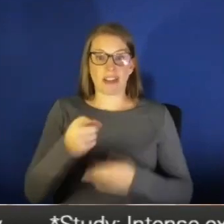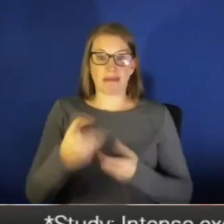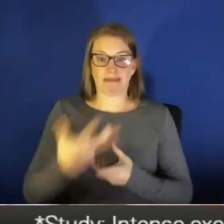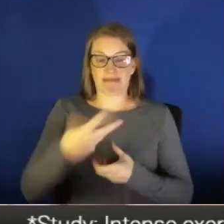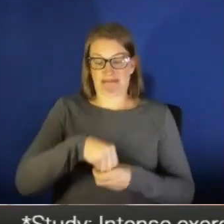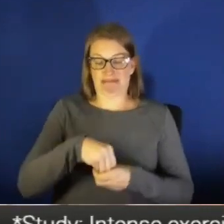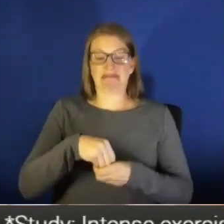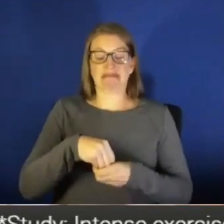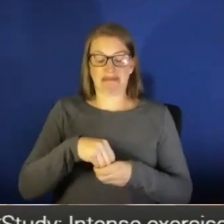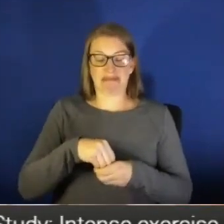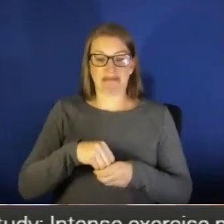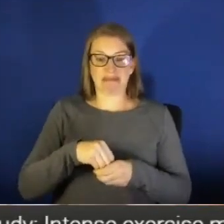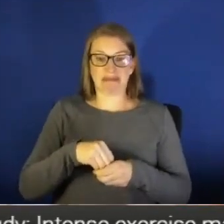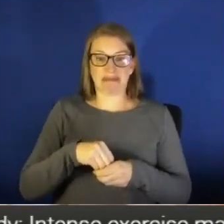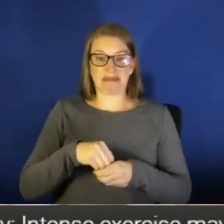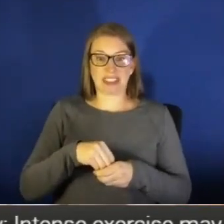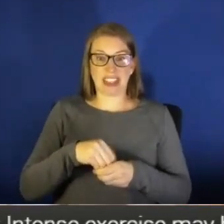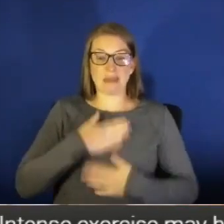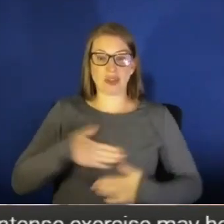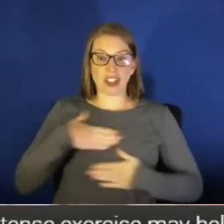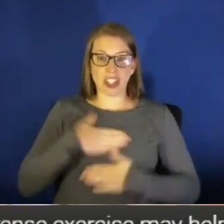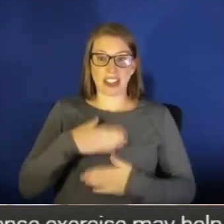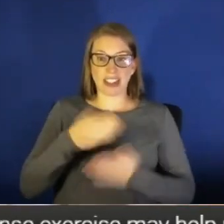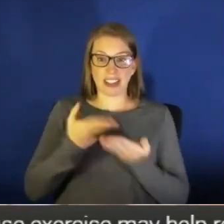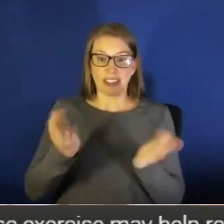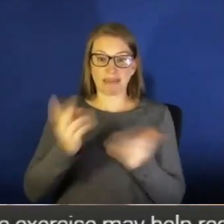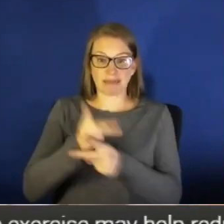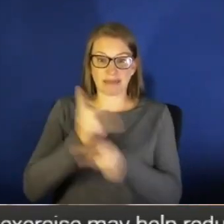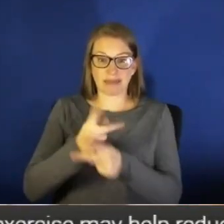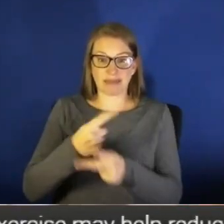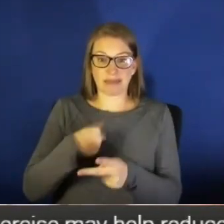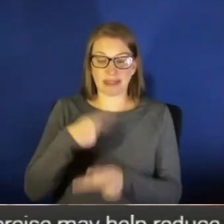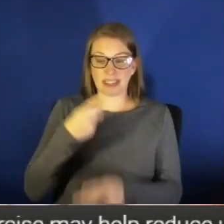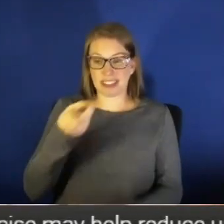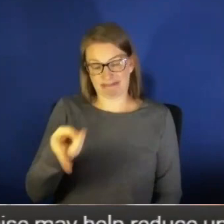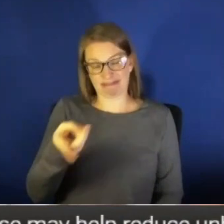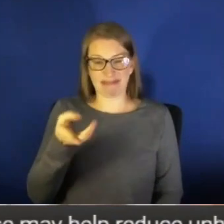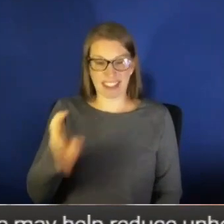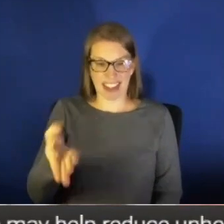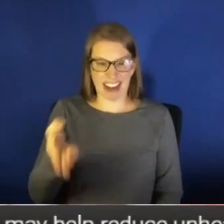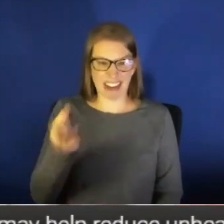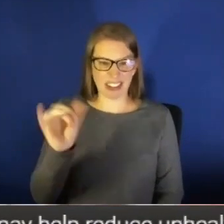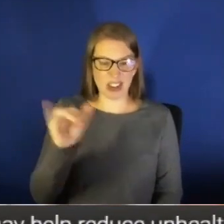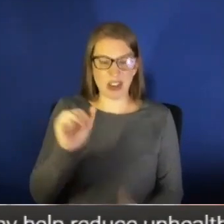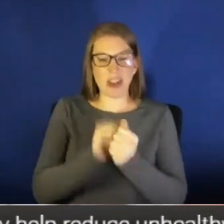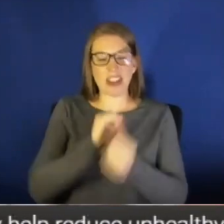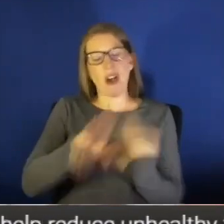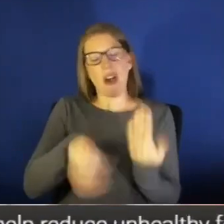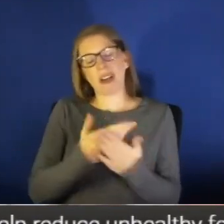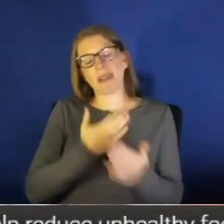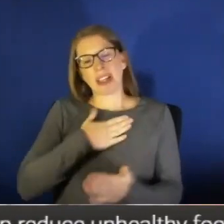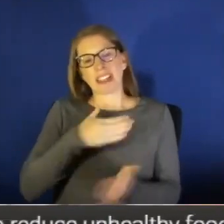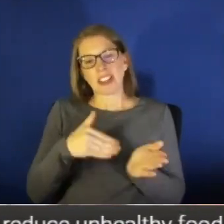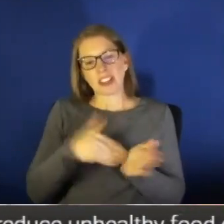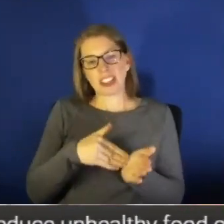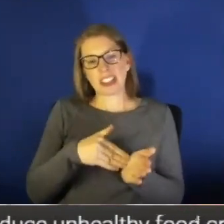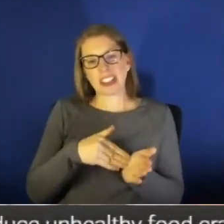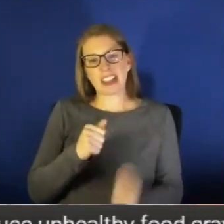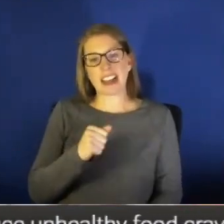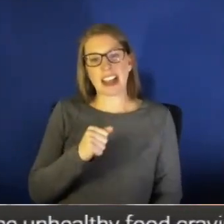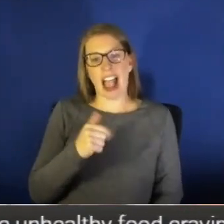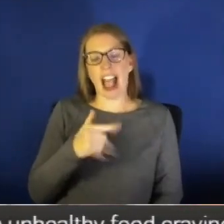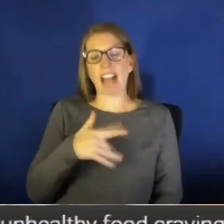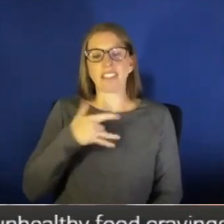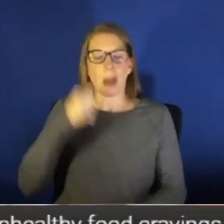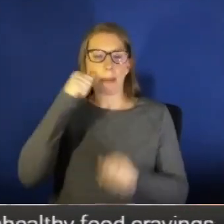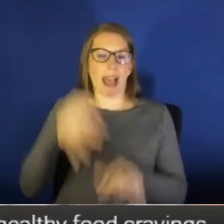it. And I appreciate how you guys take care of me over there, too. I really do. With all my doctors, I feel blessed to have you